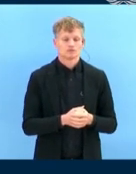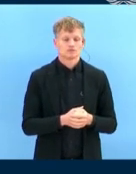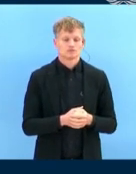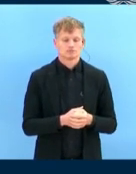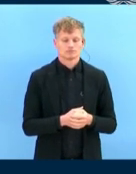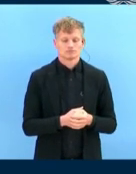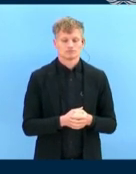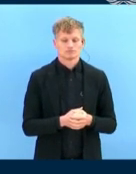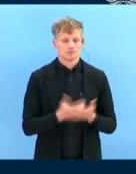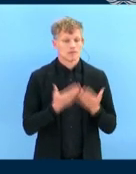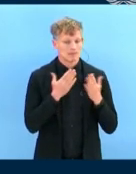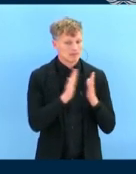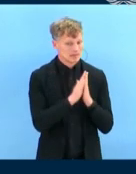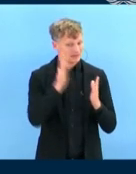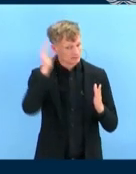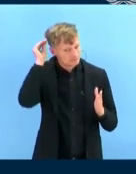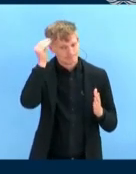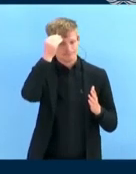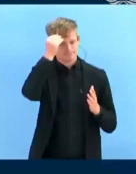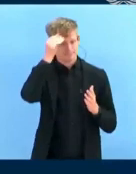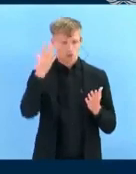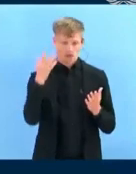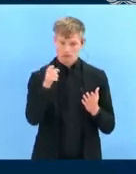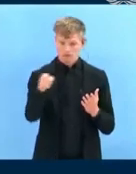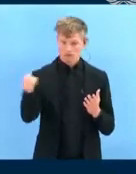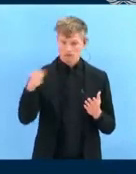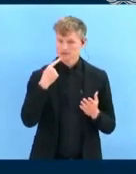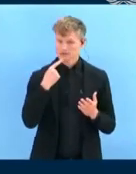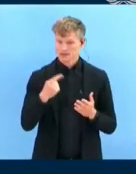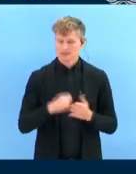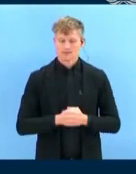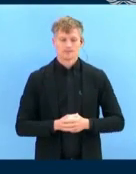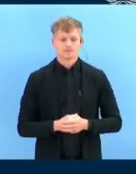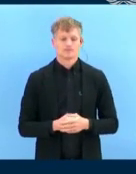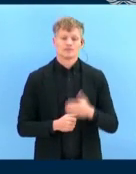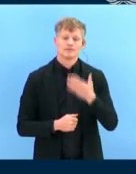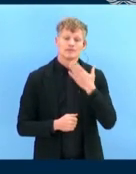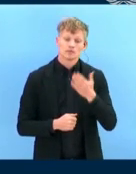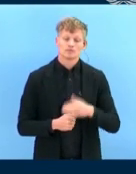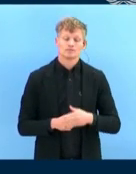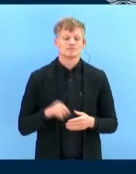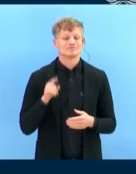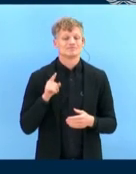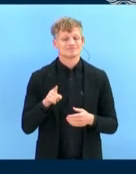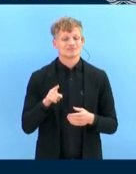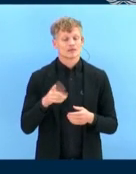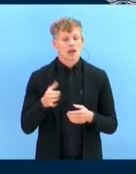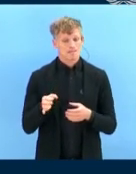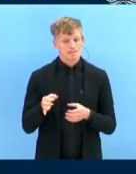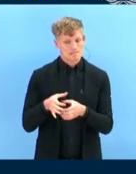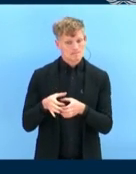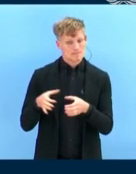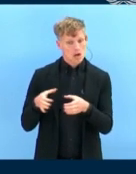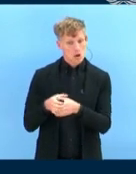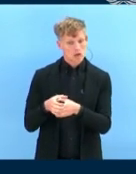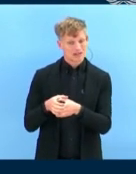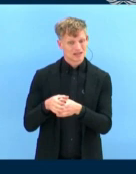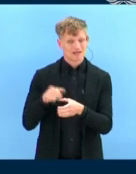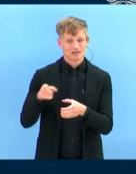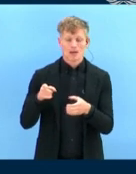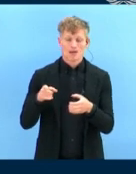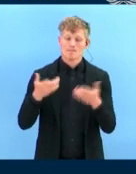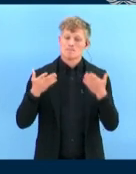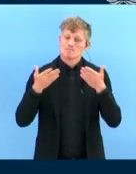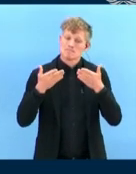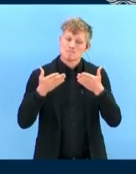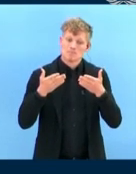said, please? Thank you, Madam President. The persecutions of minorities from public space must